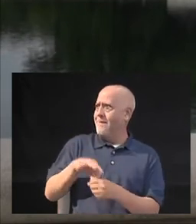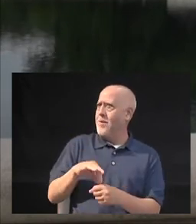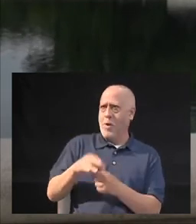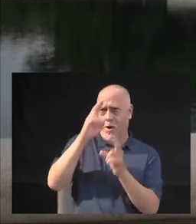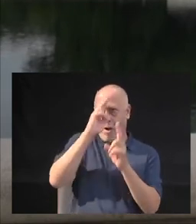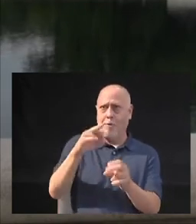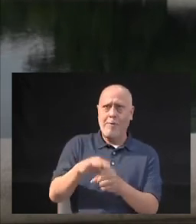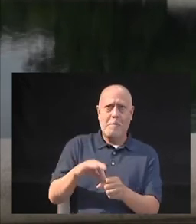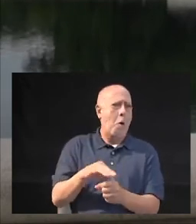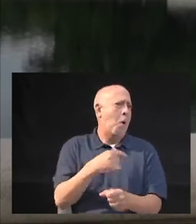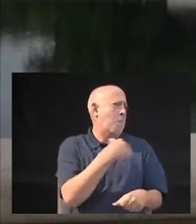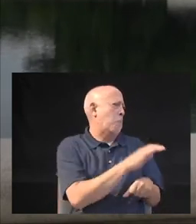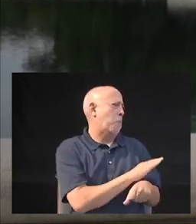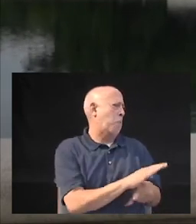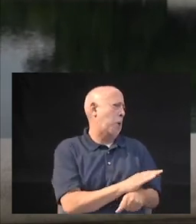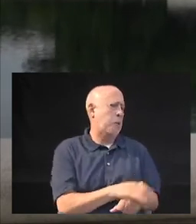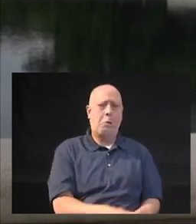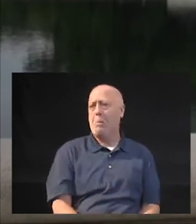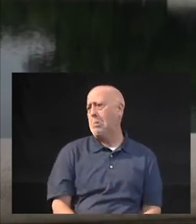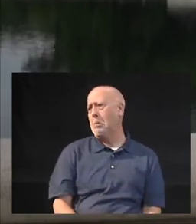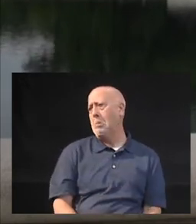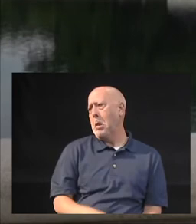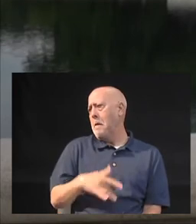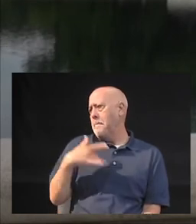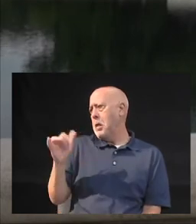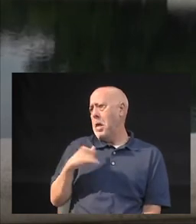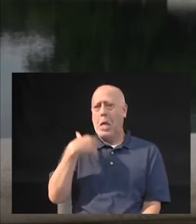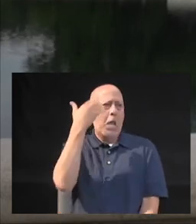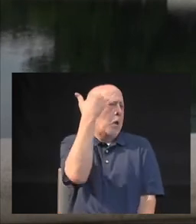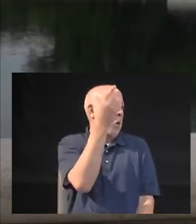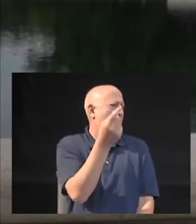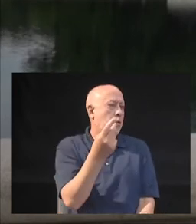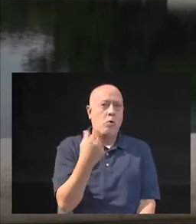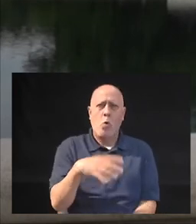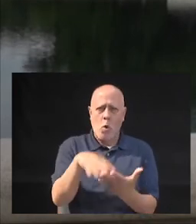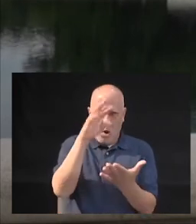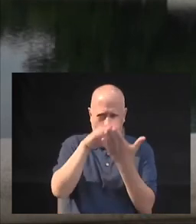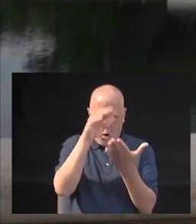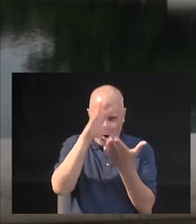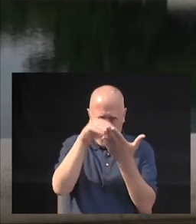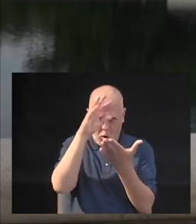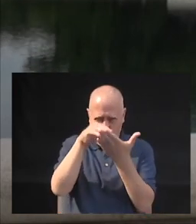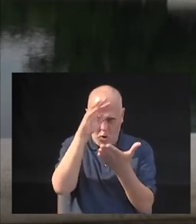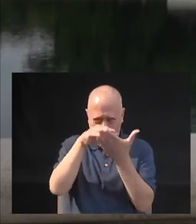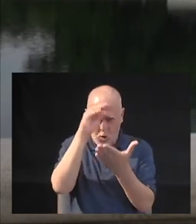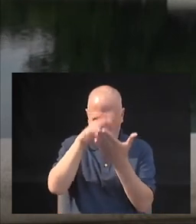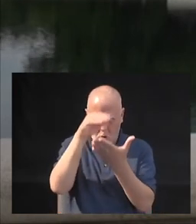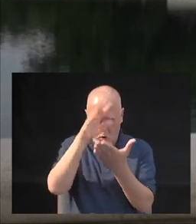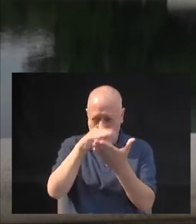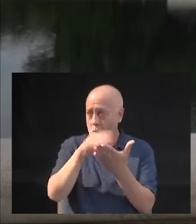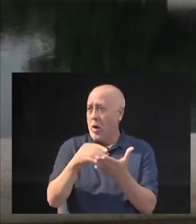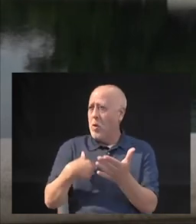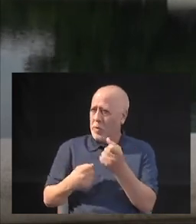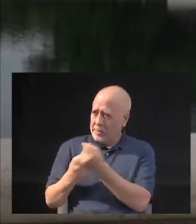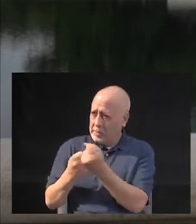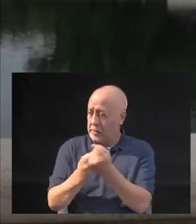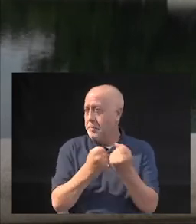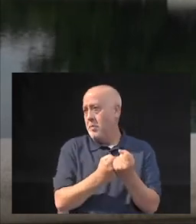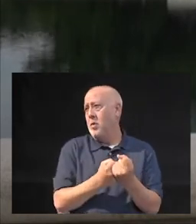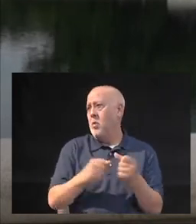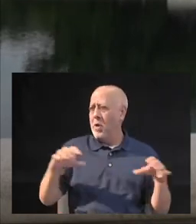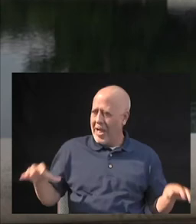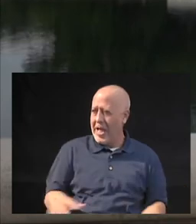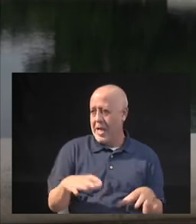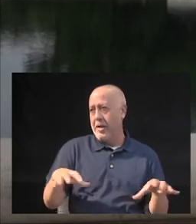we don't say, I'm too busy, or I just didn't know what to do. We educate ourselves, we learn, and we advocate, we